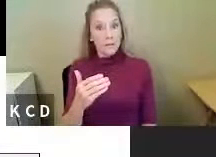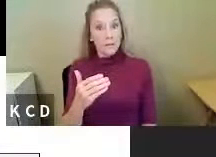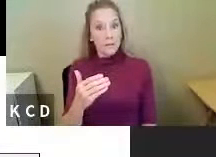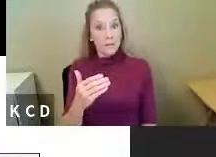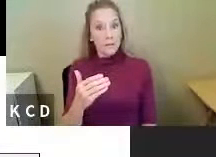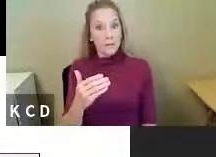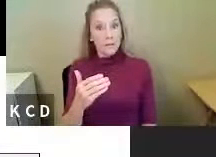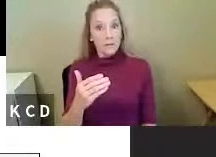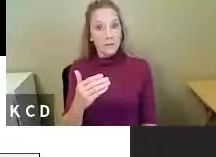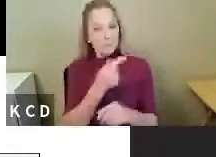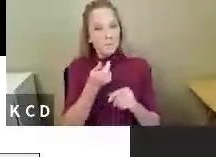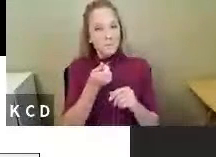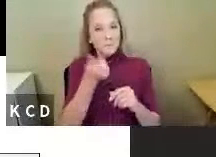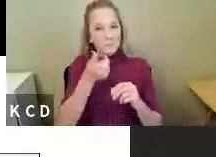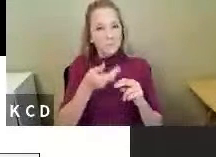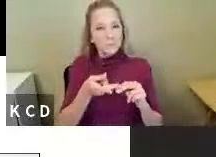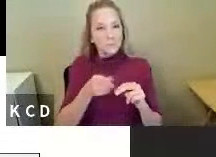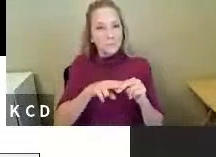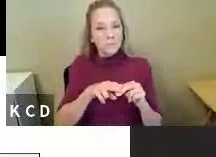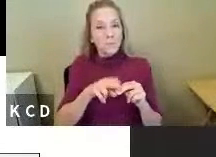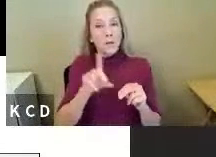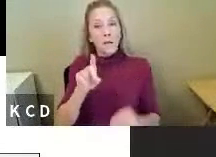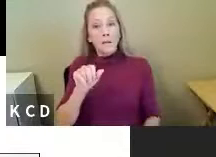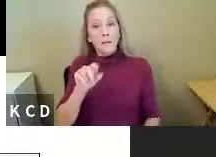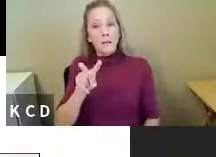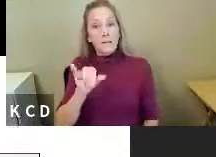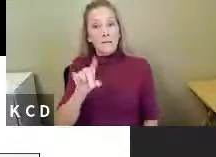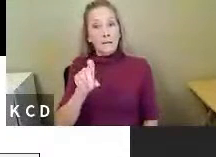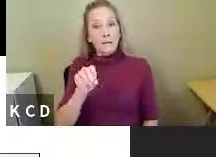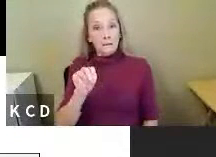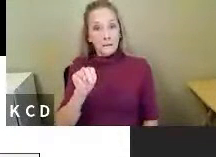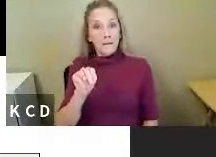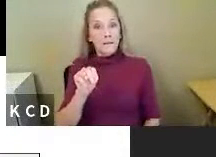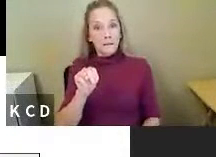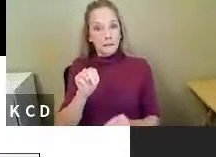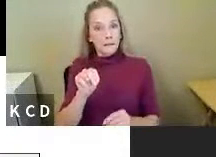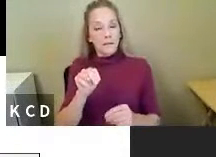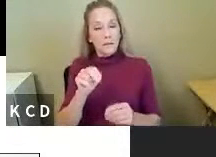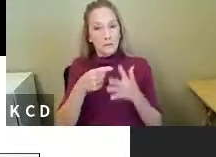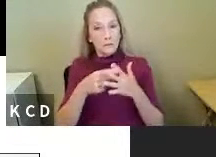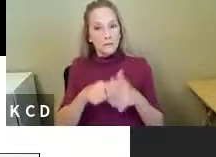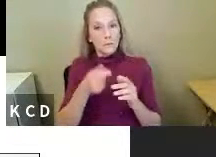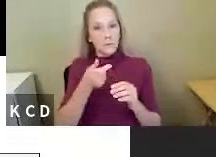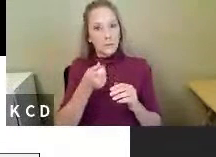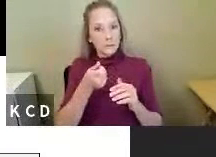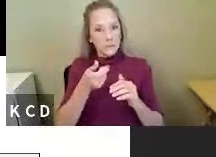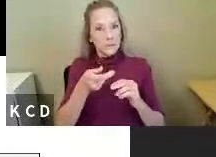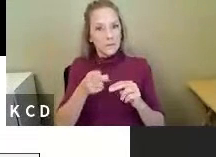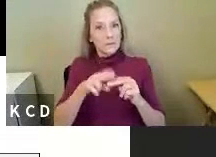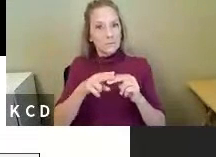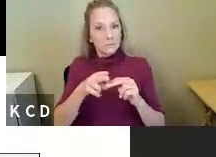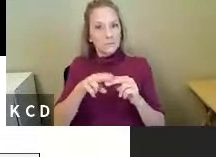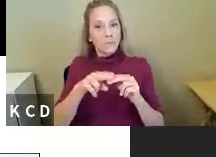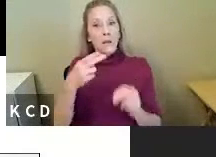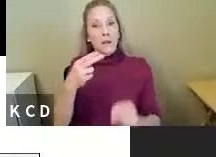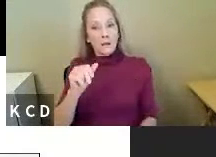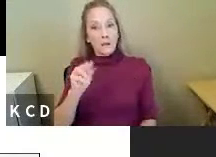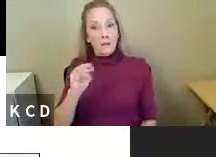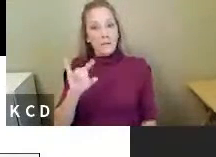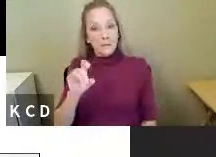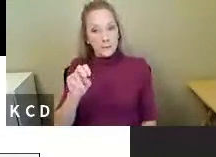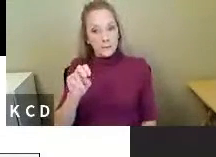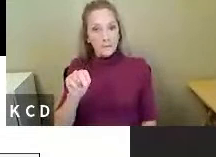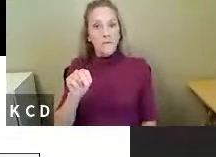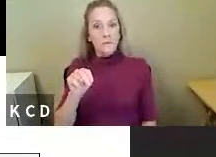kind of on the hospital side. They've seen just a bit of a spike, but Davidson is starting to potentially go up, and then Hamilton is,